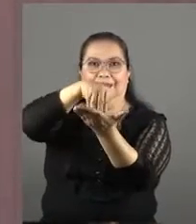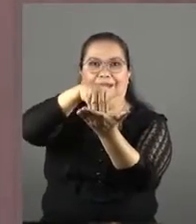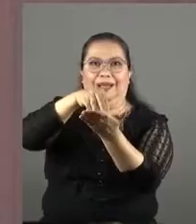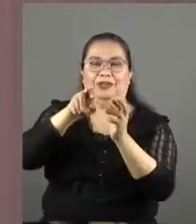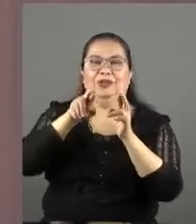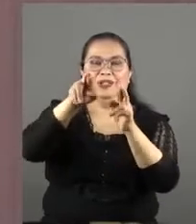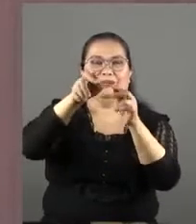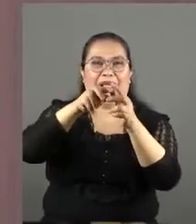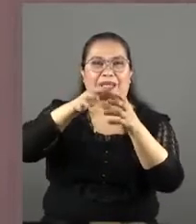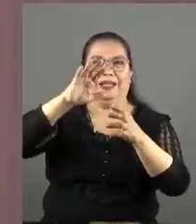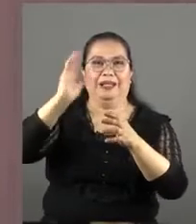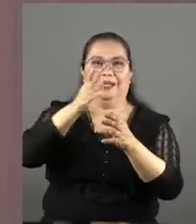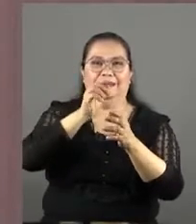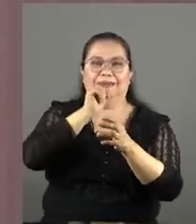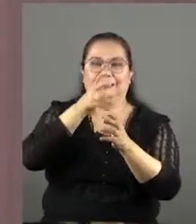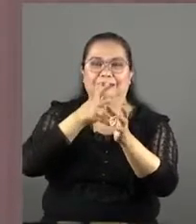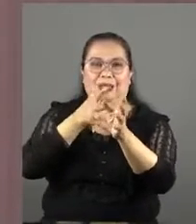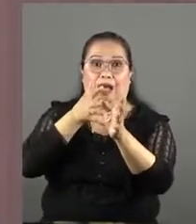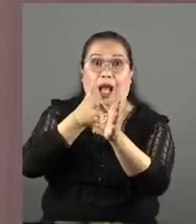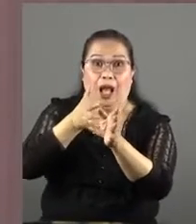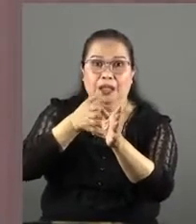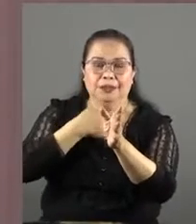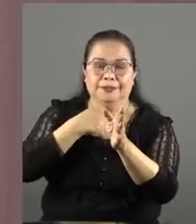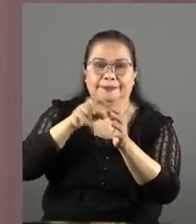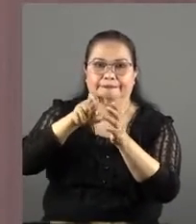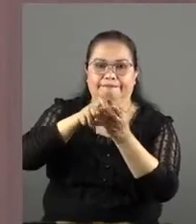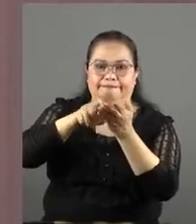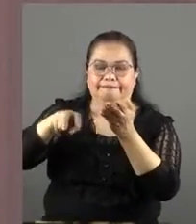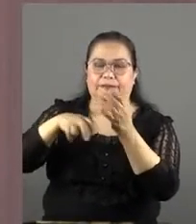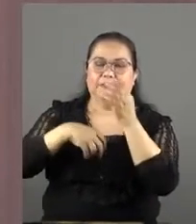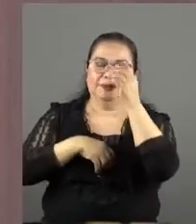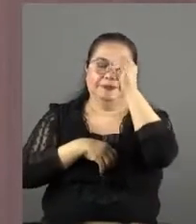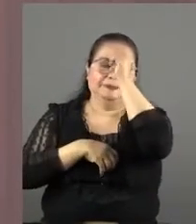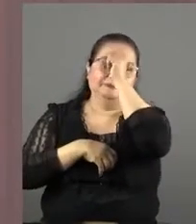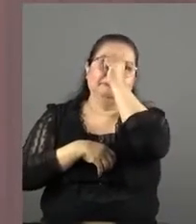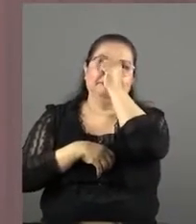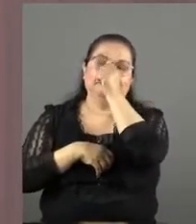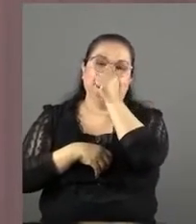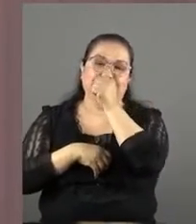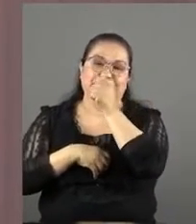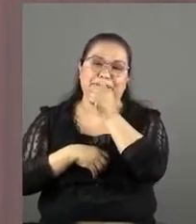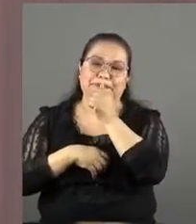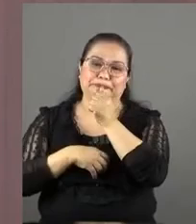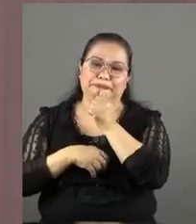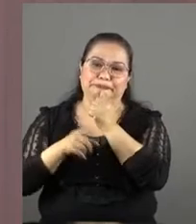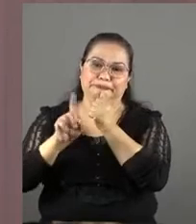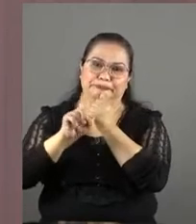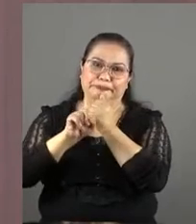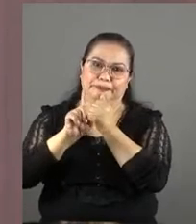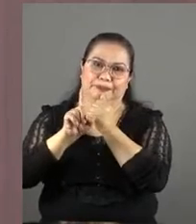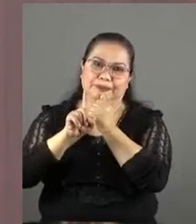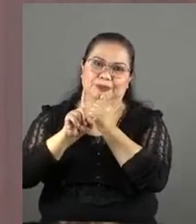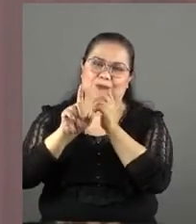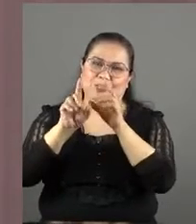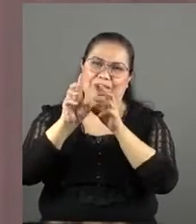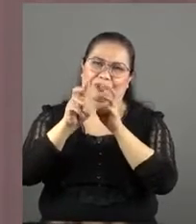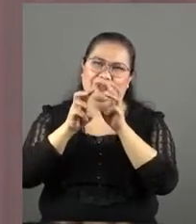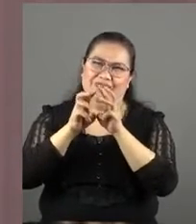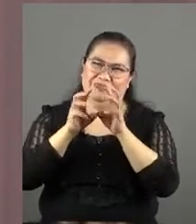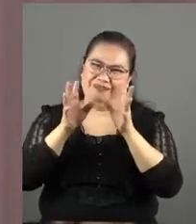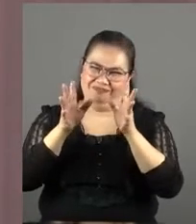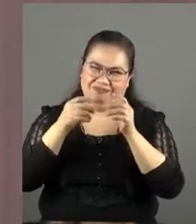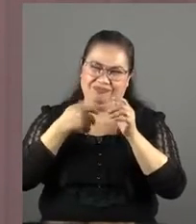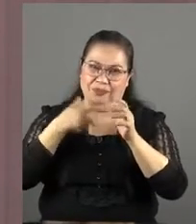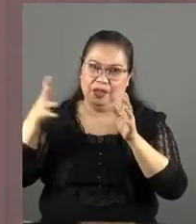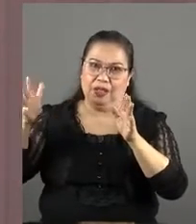and you almost ram the person going up, you know. And I say, what in the world is happening here? Or somebody